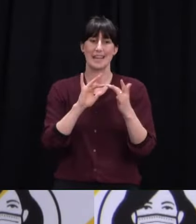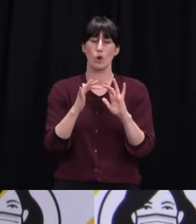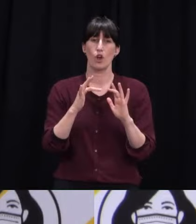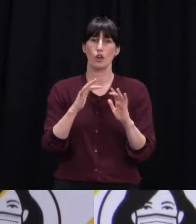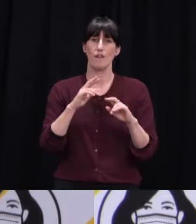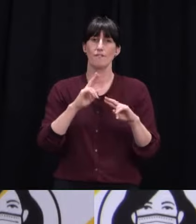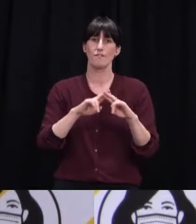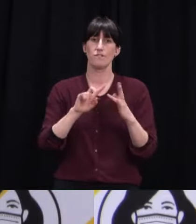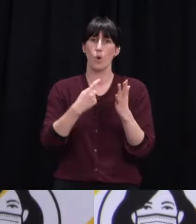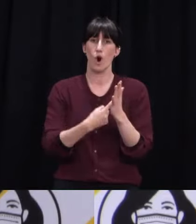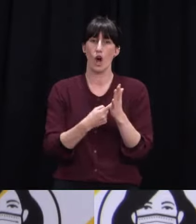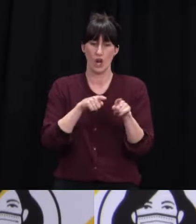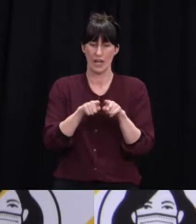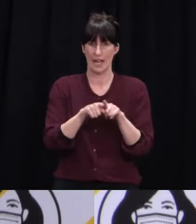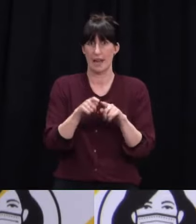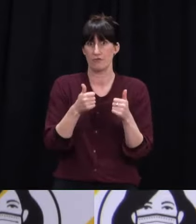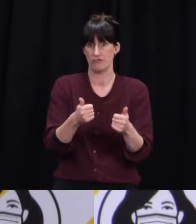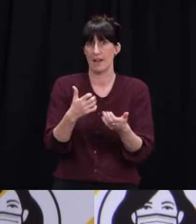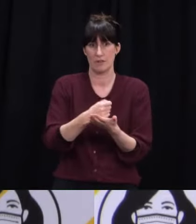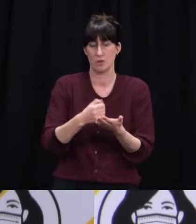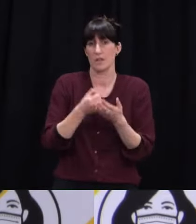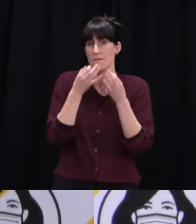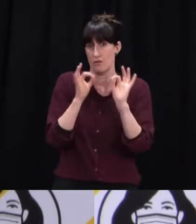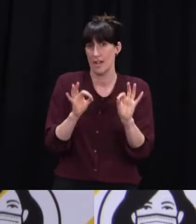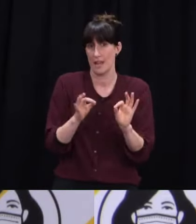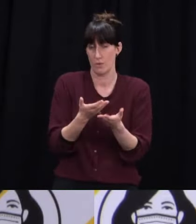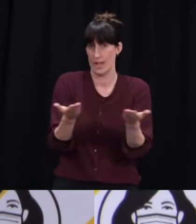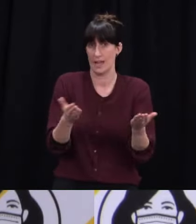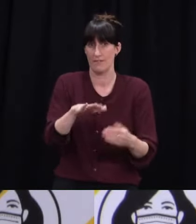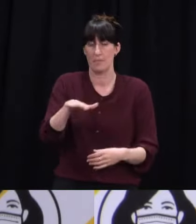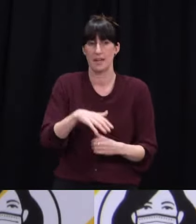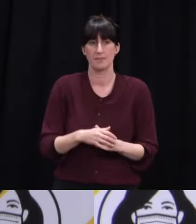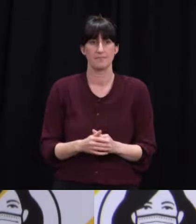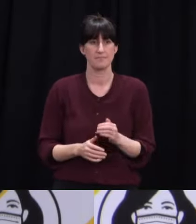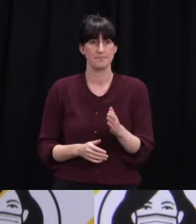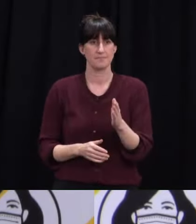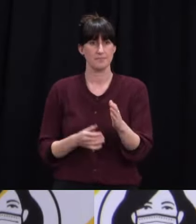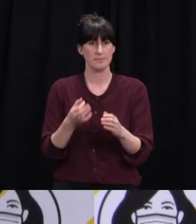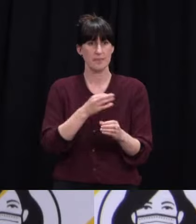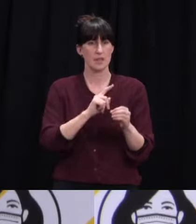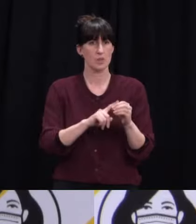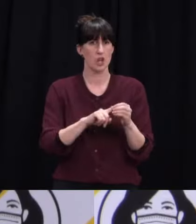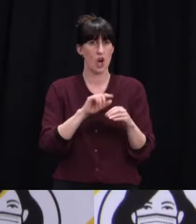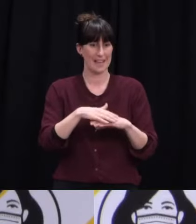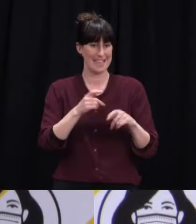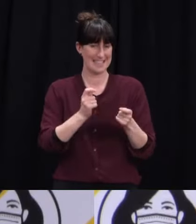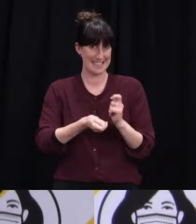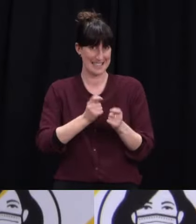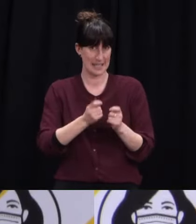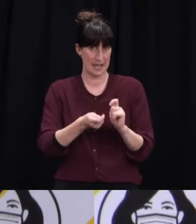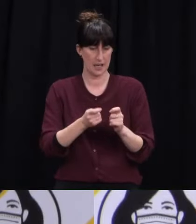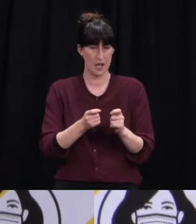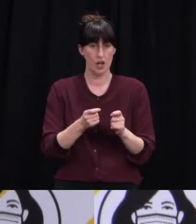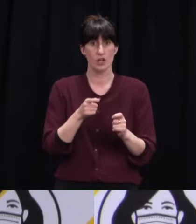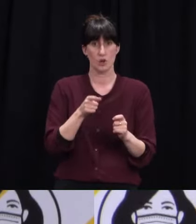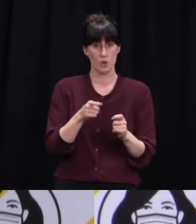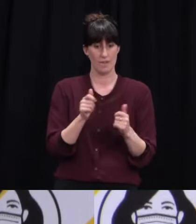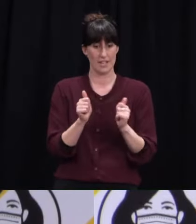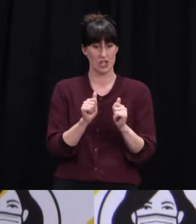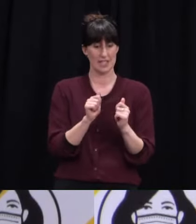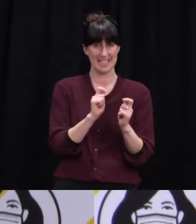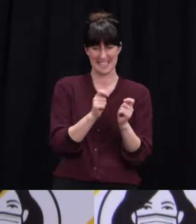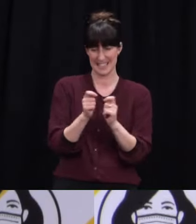they are freely available to families. Are you happy with the number of tests that you've got back from contacts, and do you need 100% of test